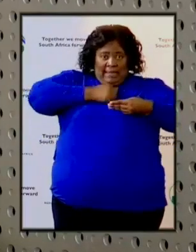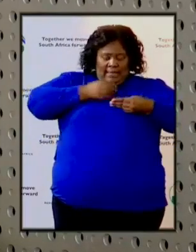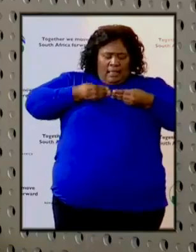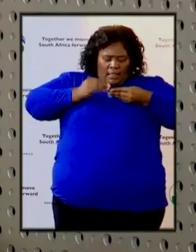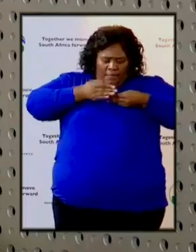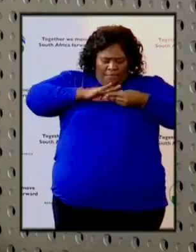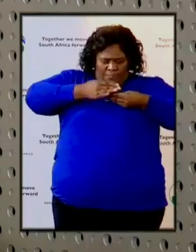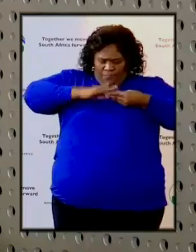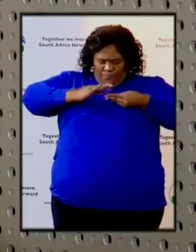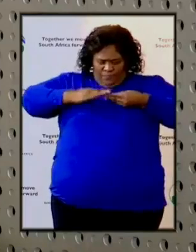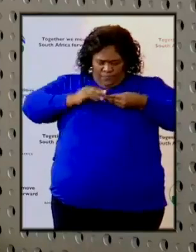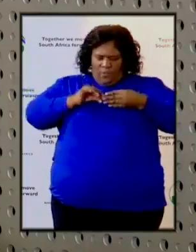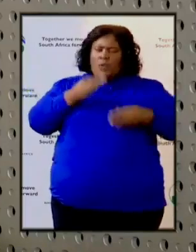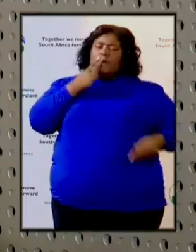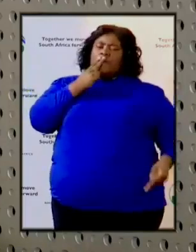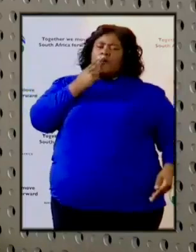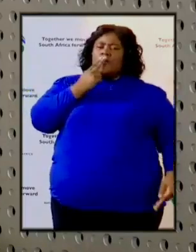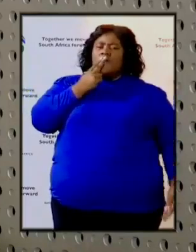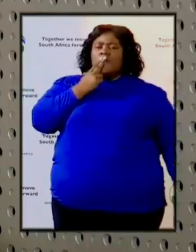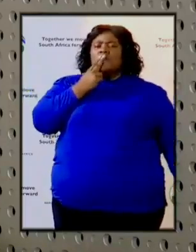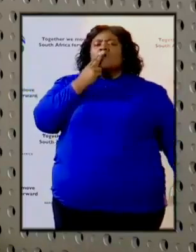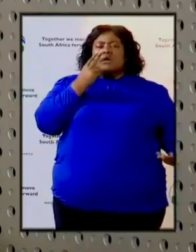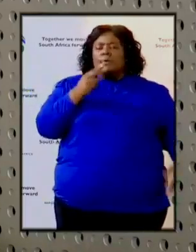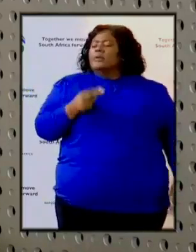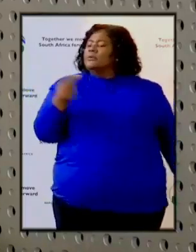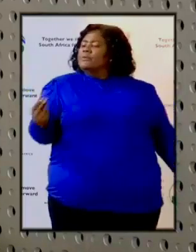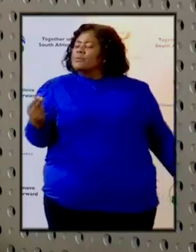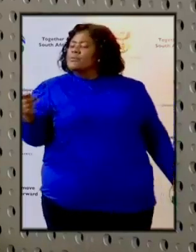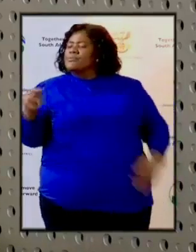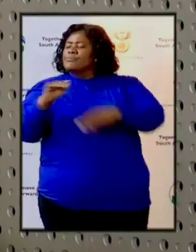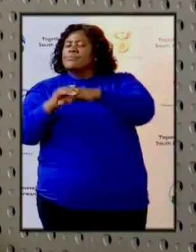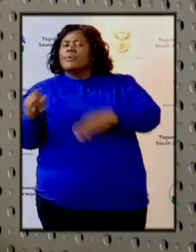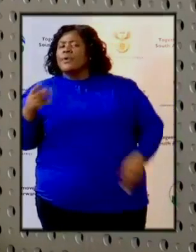ayibophe abheme anike omunye